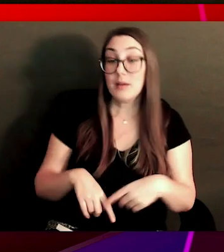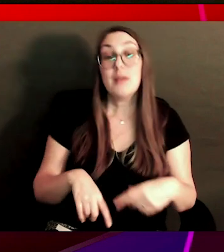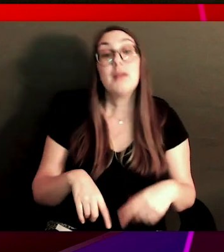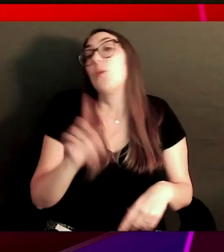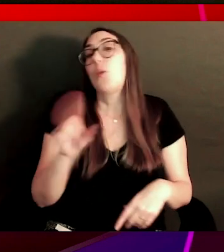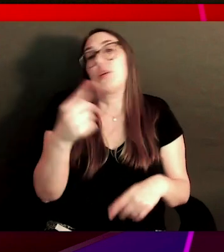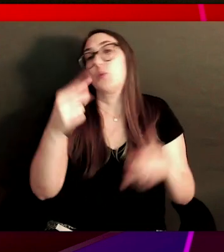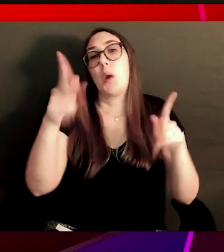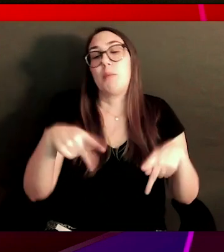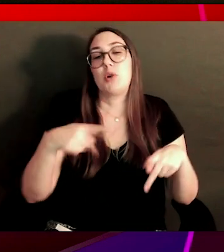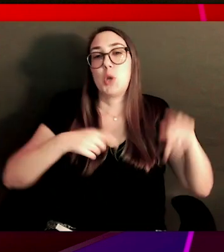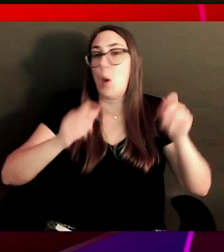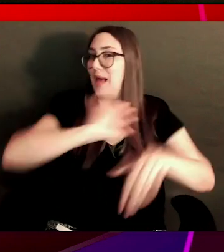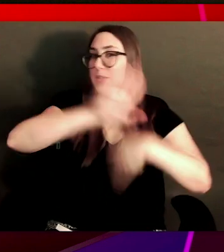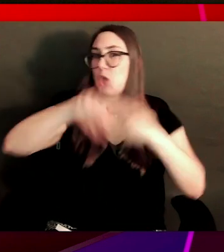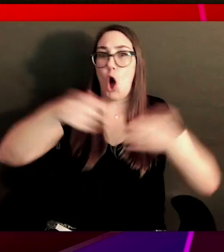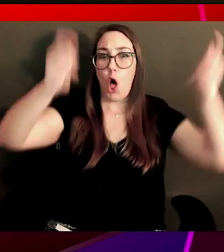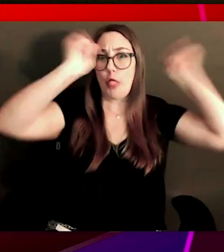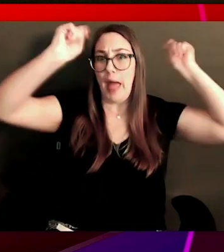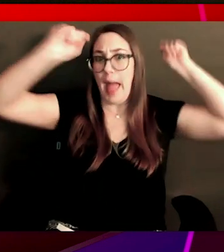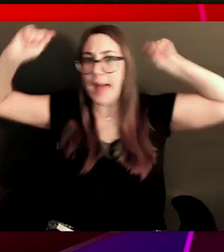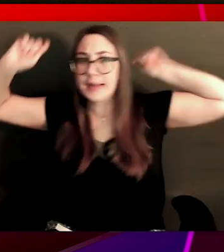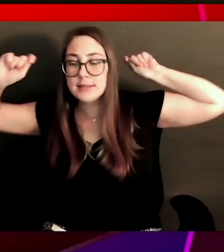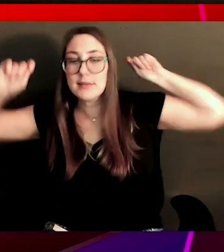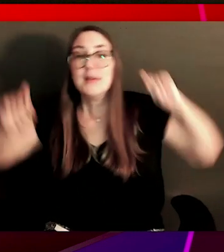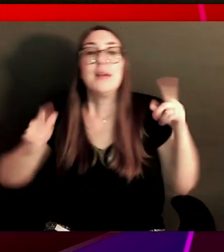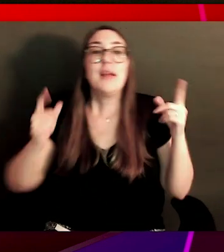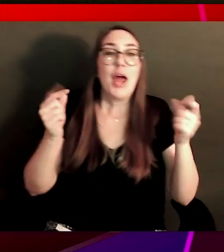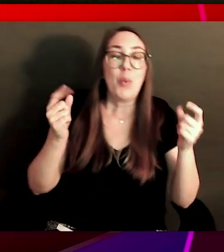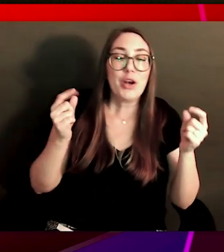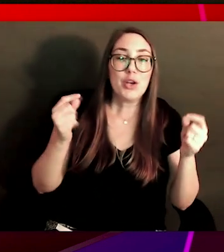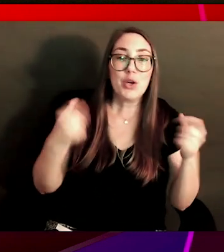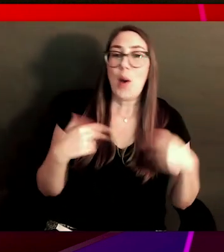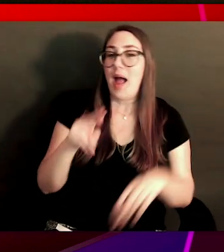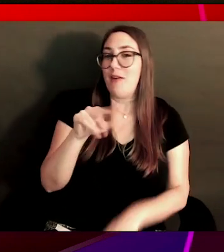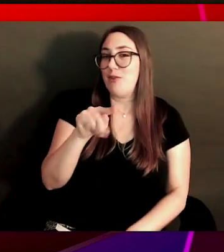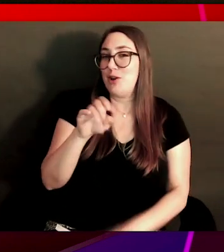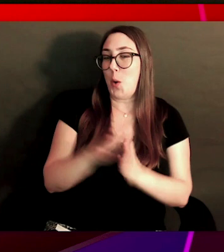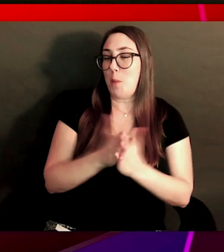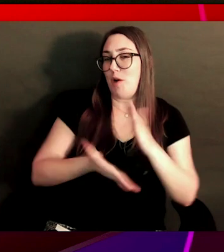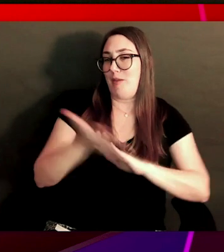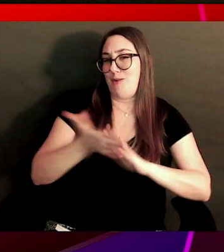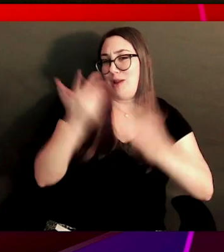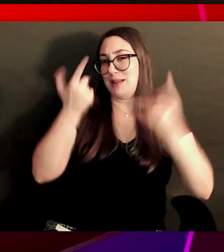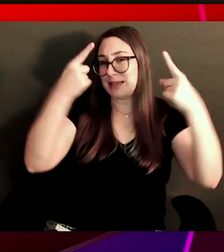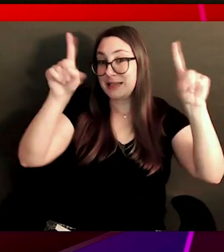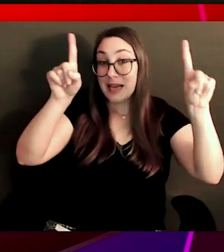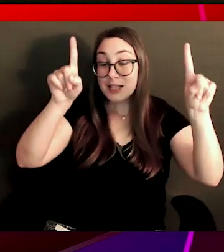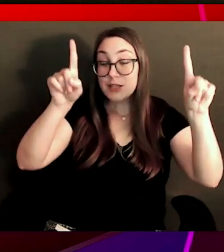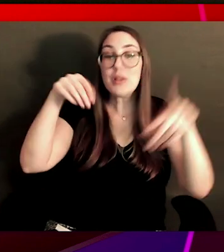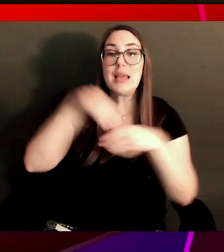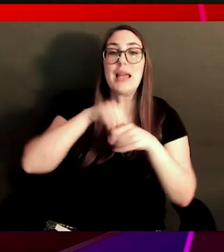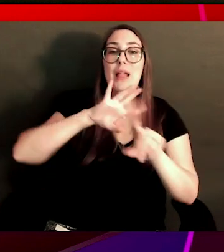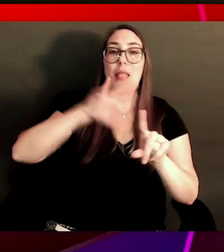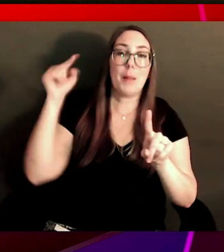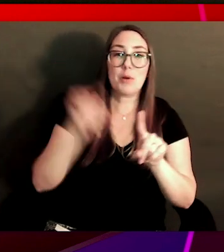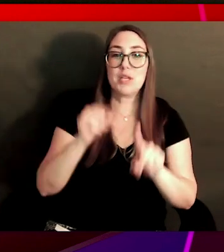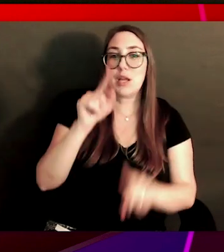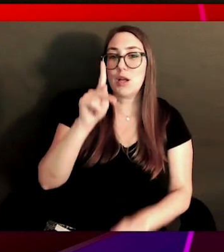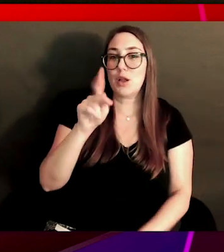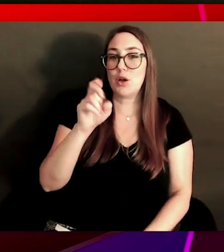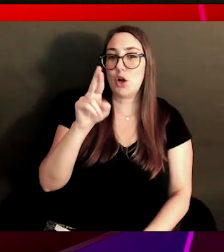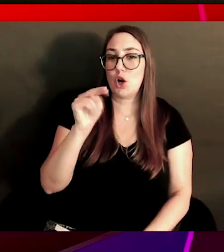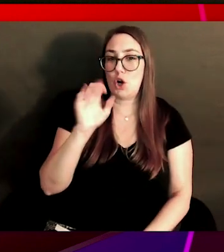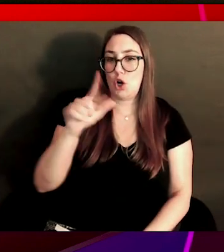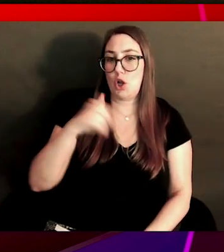of the hats. Yeah. And what you can do here is, you know, I already have a notebook that runs successfully in the particular kernel that I'm running. Why do I